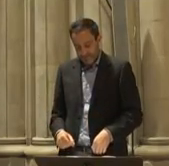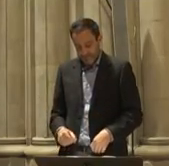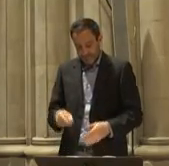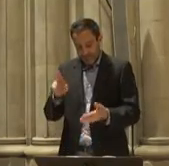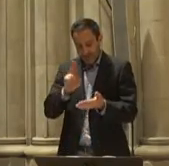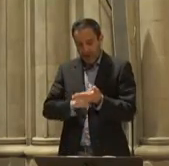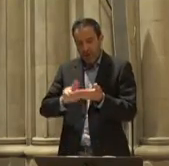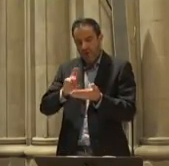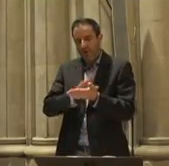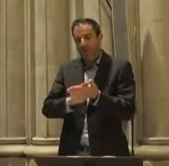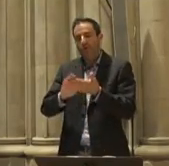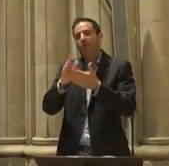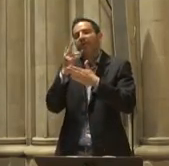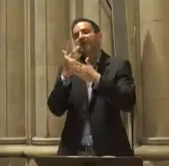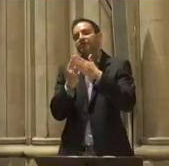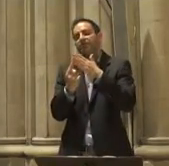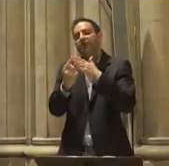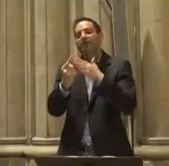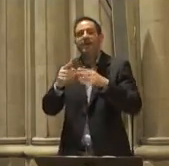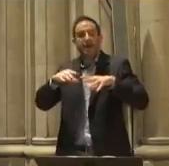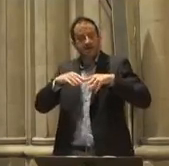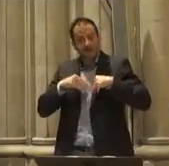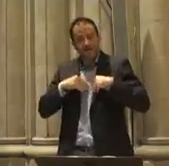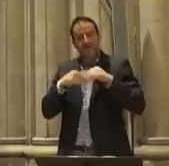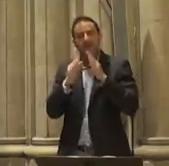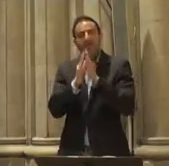Holy Trinity,